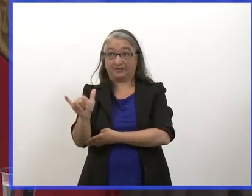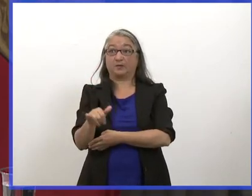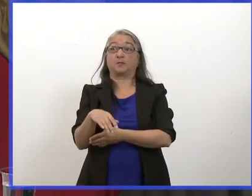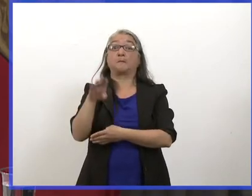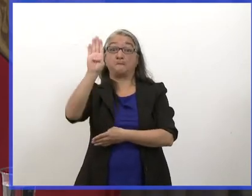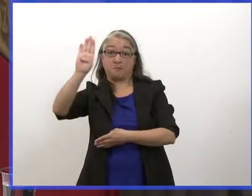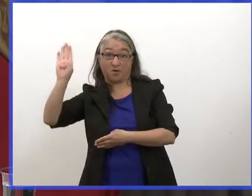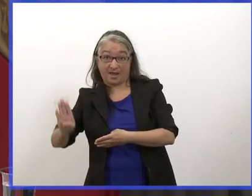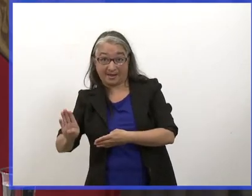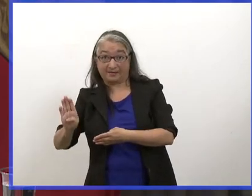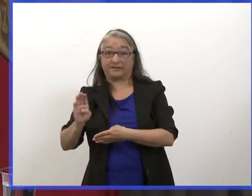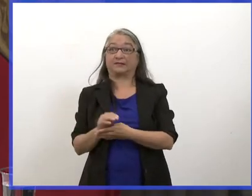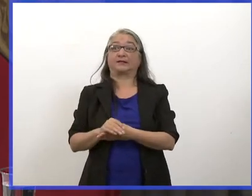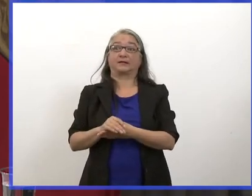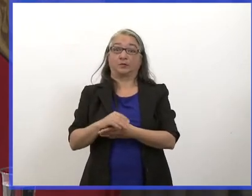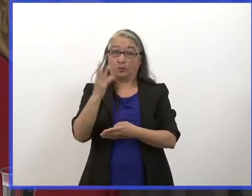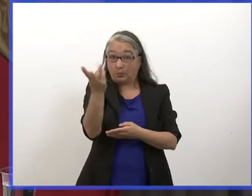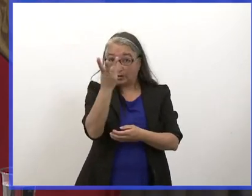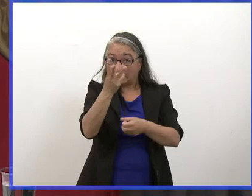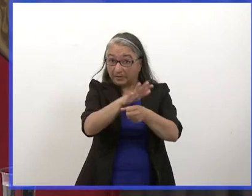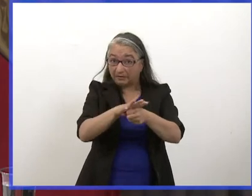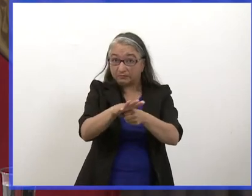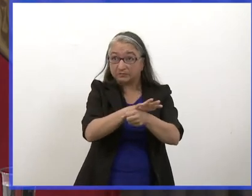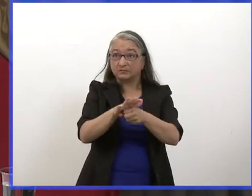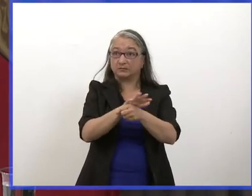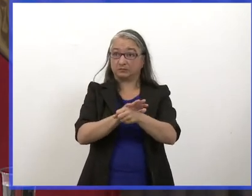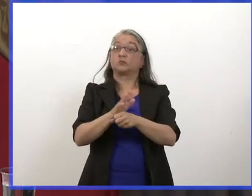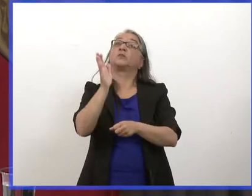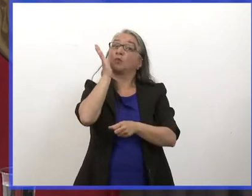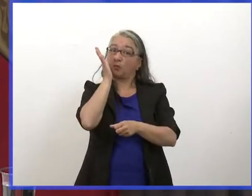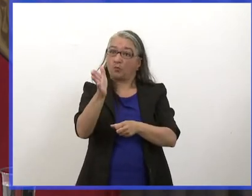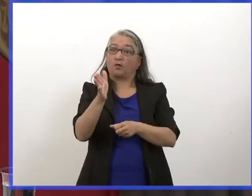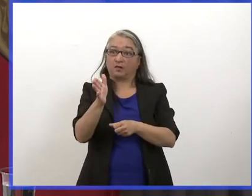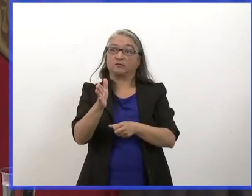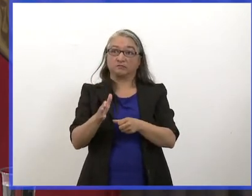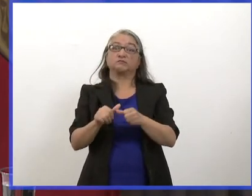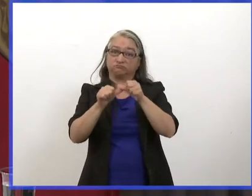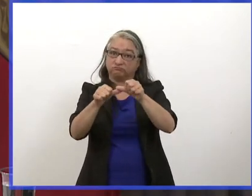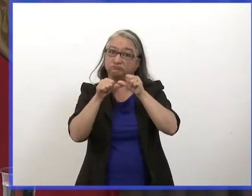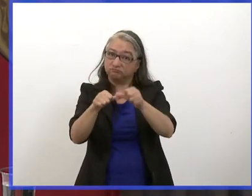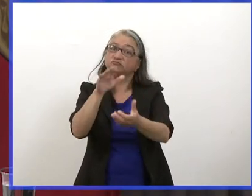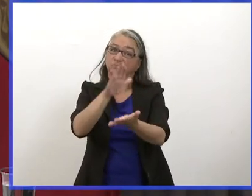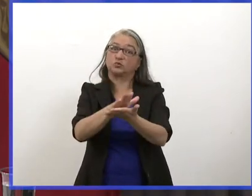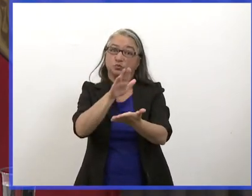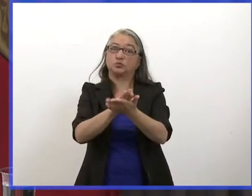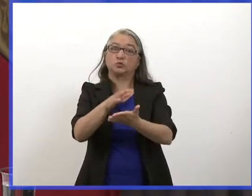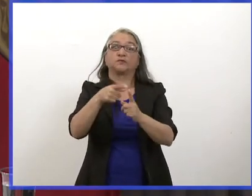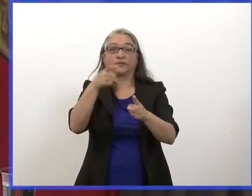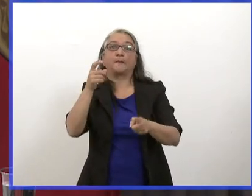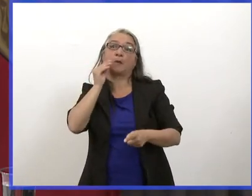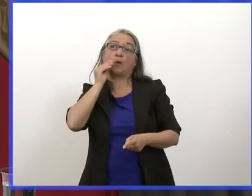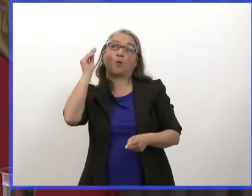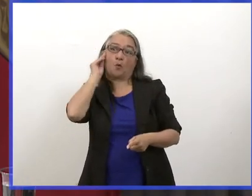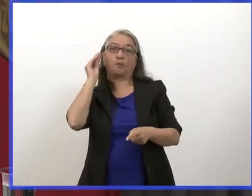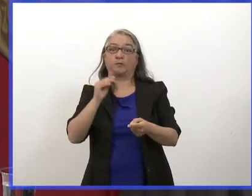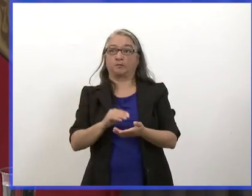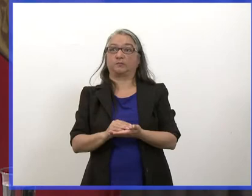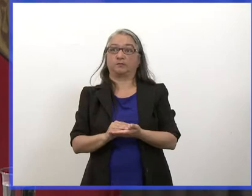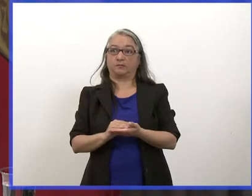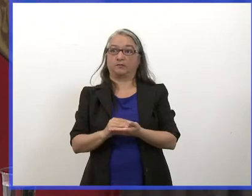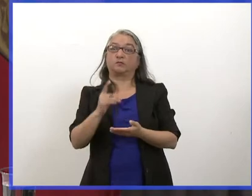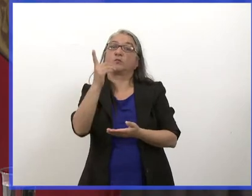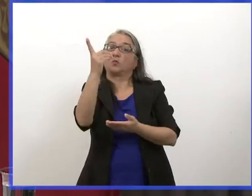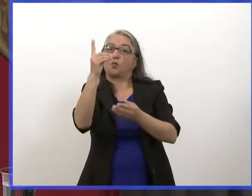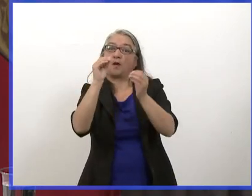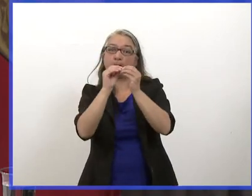a minimum of an additional week. Public health and education officials will continue to monitor the situation closely, but it is our